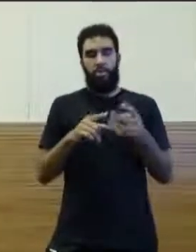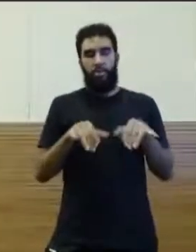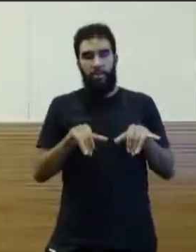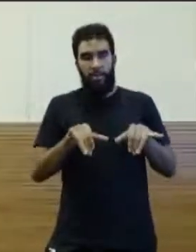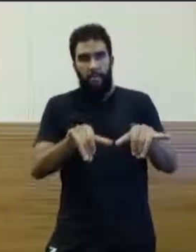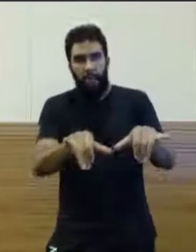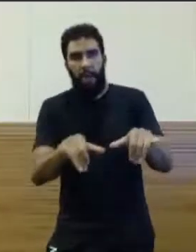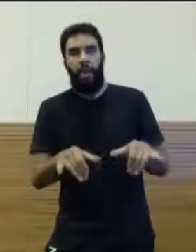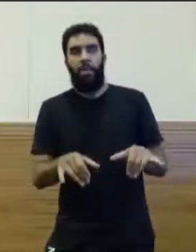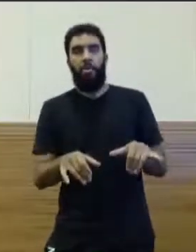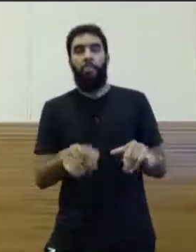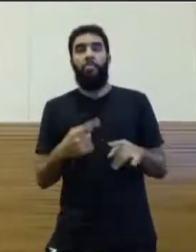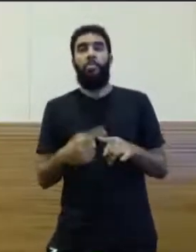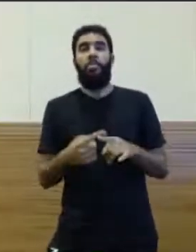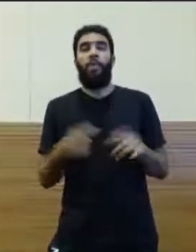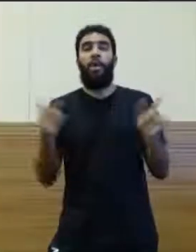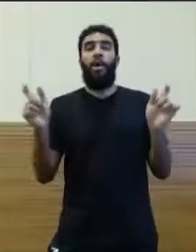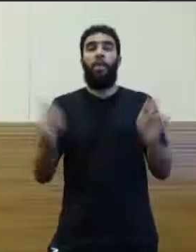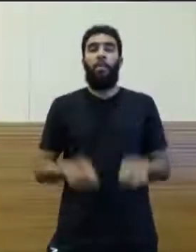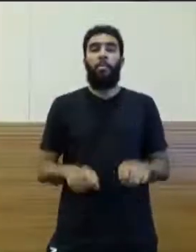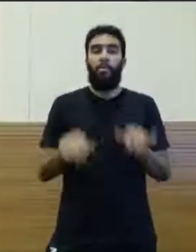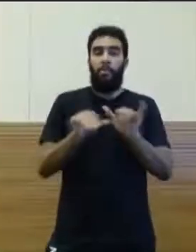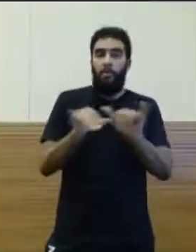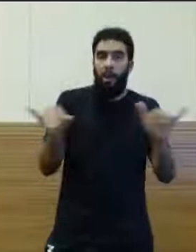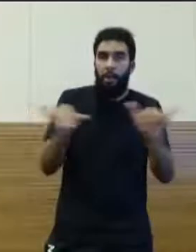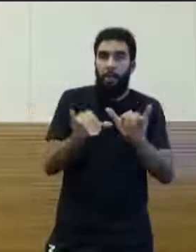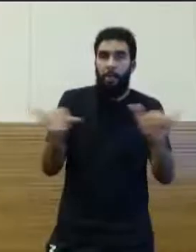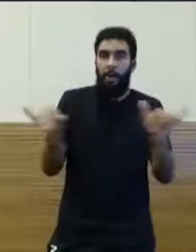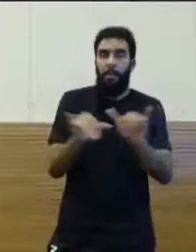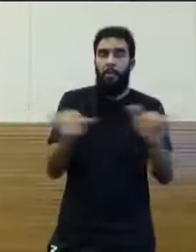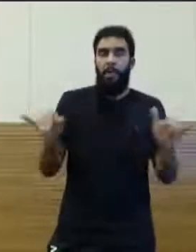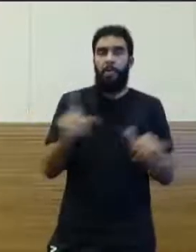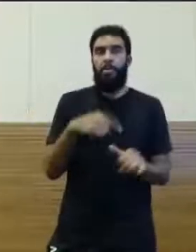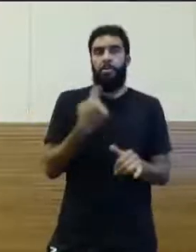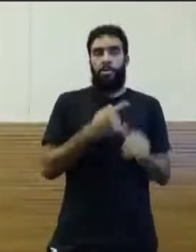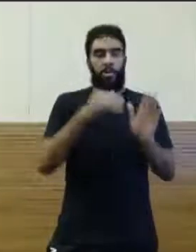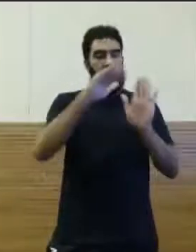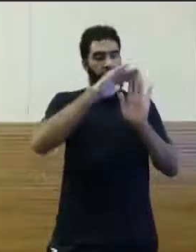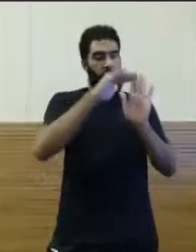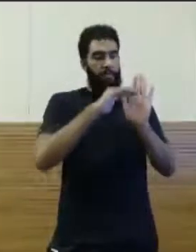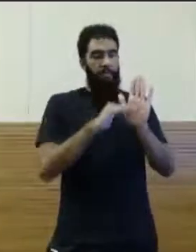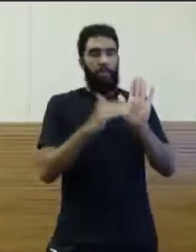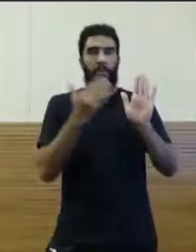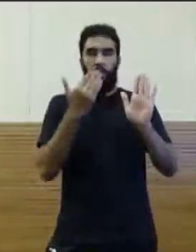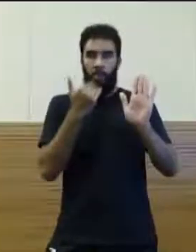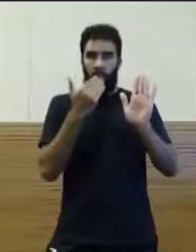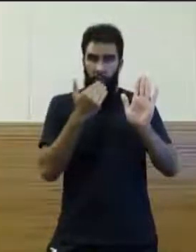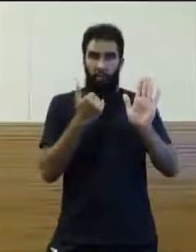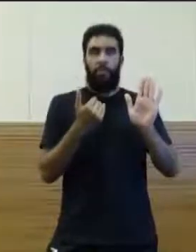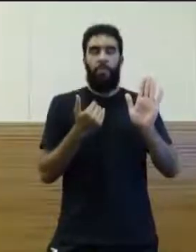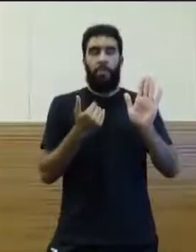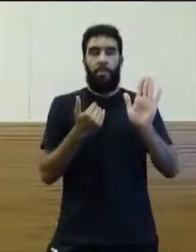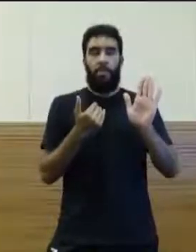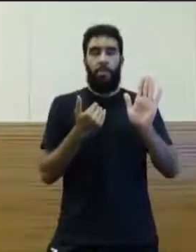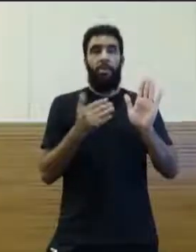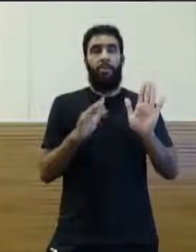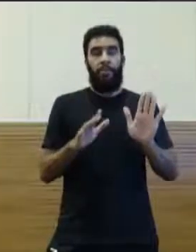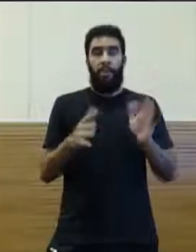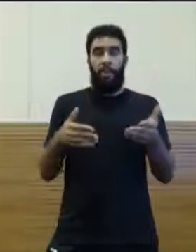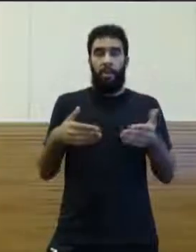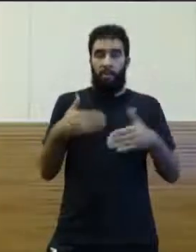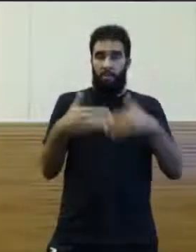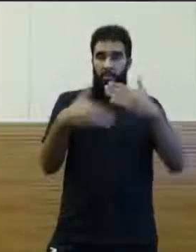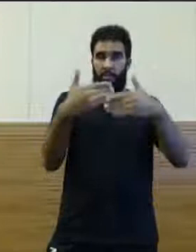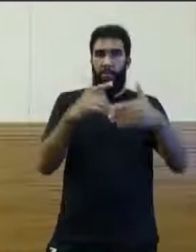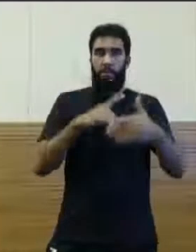like cantinas, supermarkets that would allow us to transmit the information that we have on these